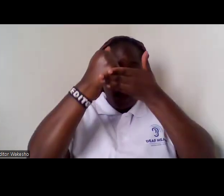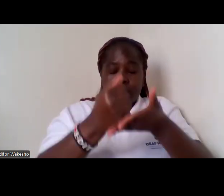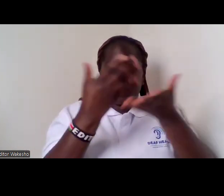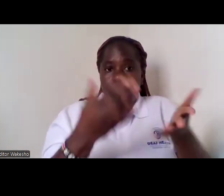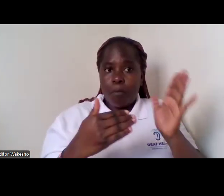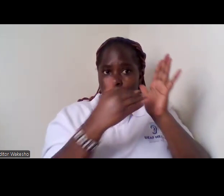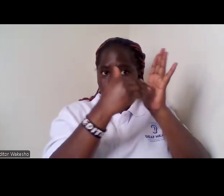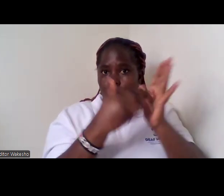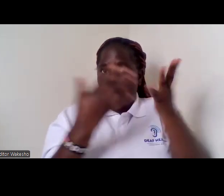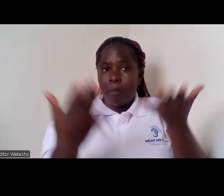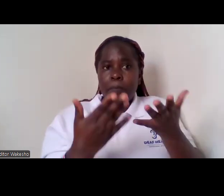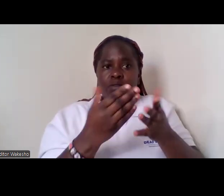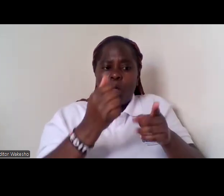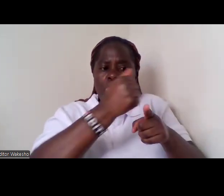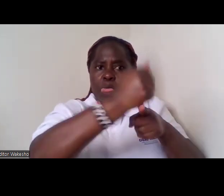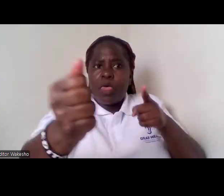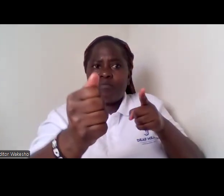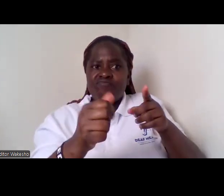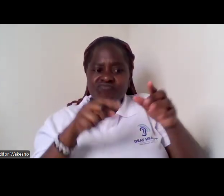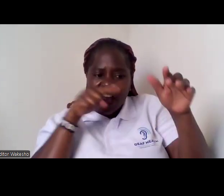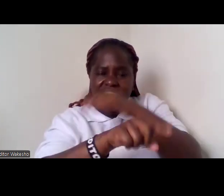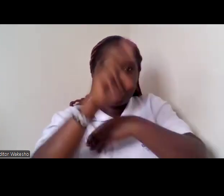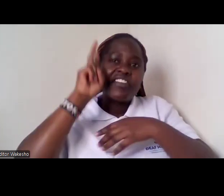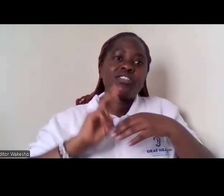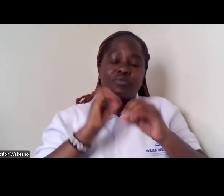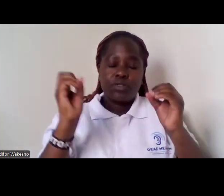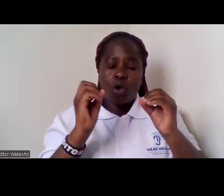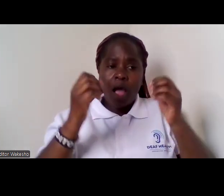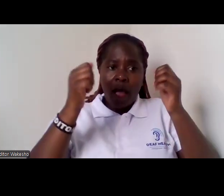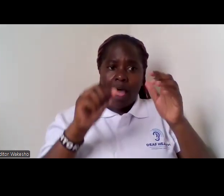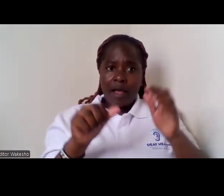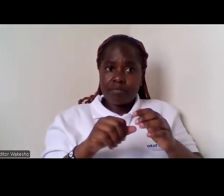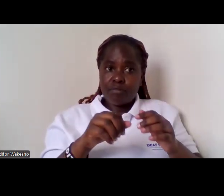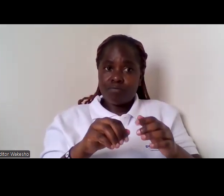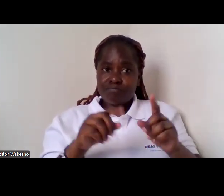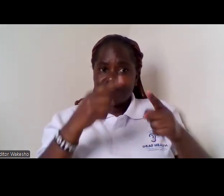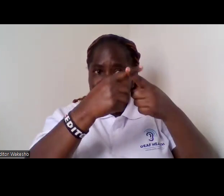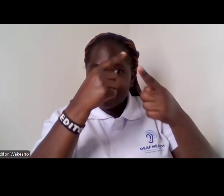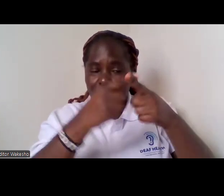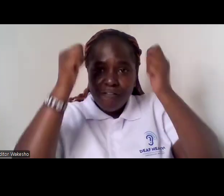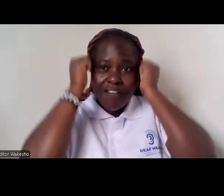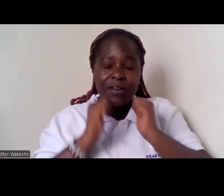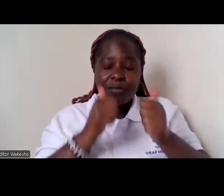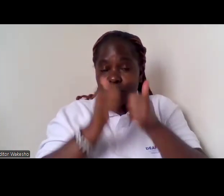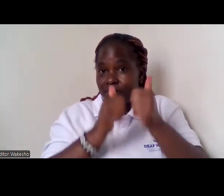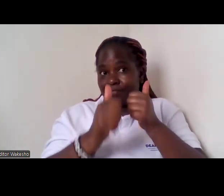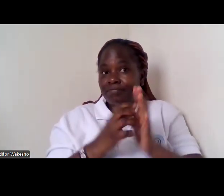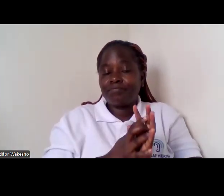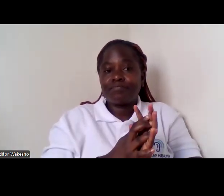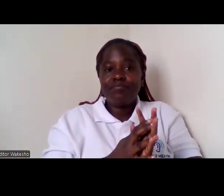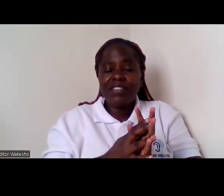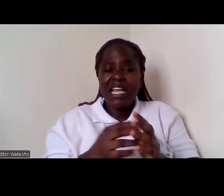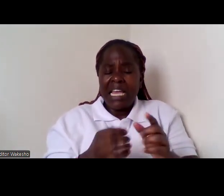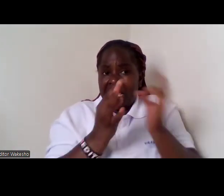deposition of semen in the vagina. Some of the advantages: it provides highly effective and inexpensive